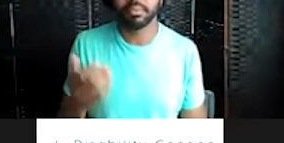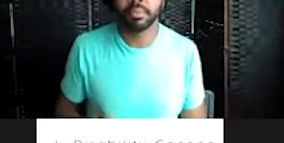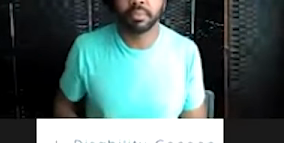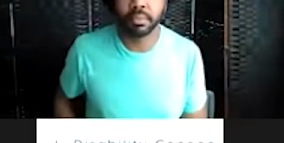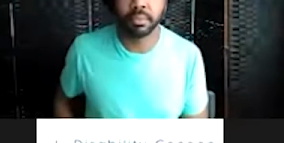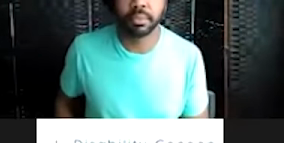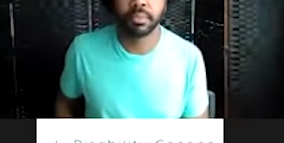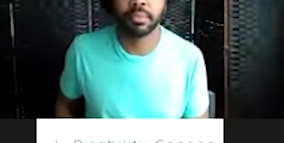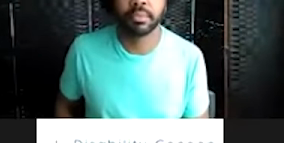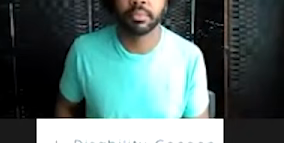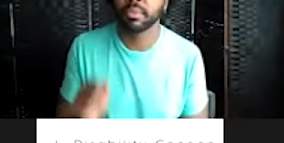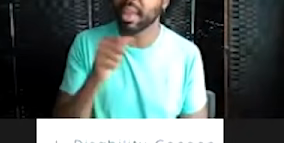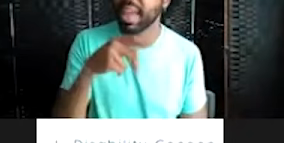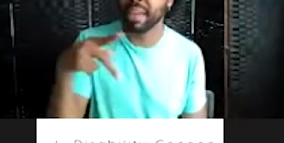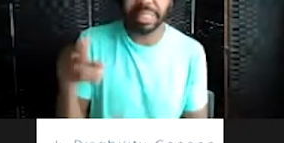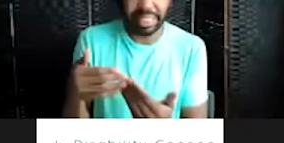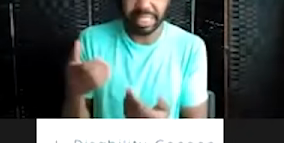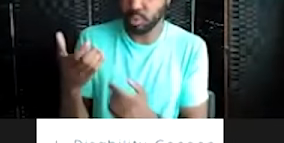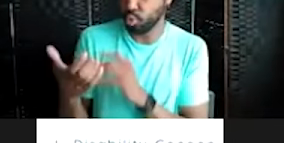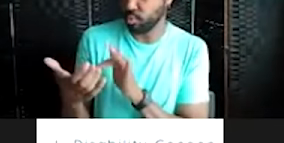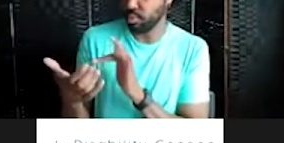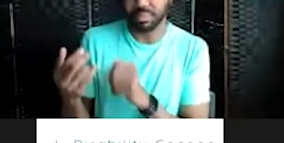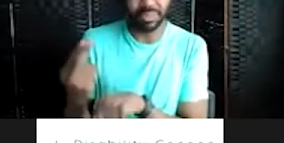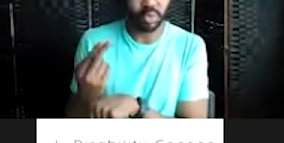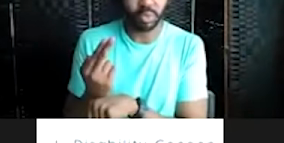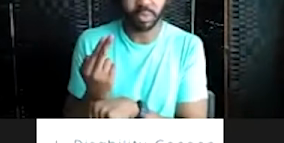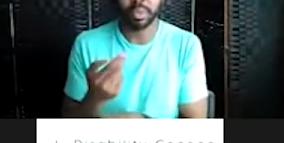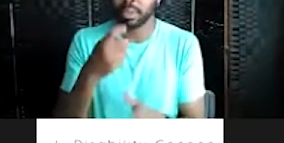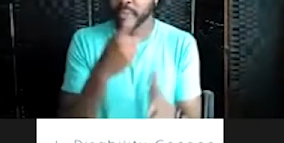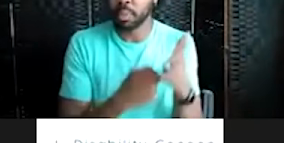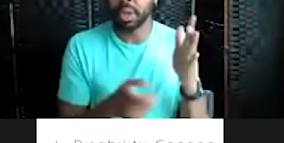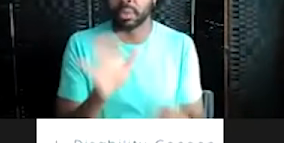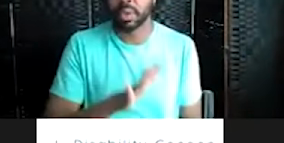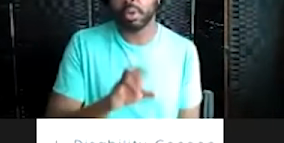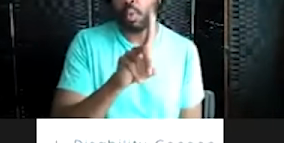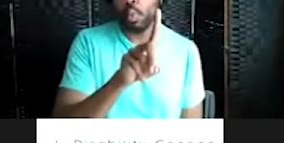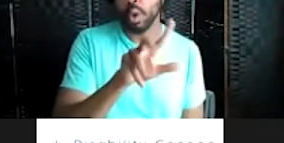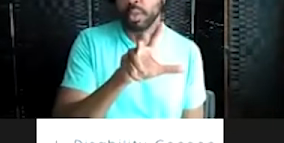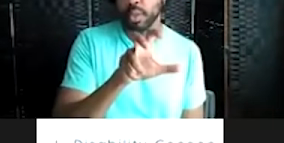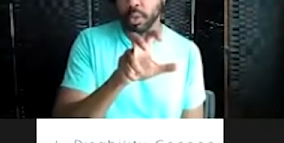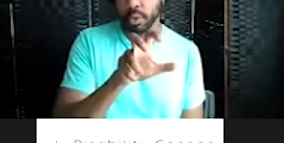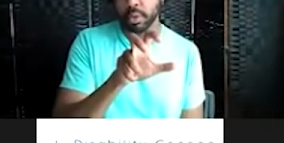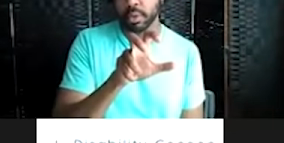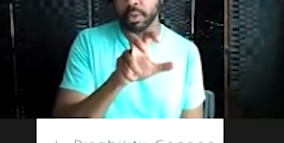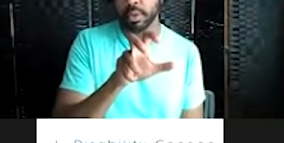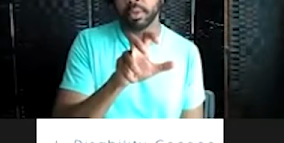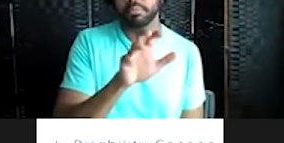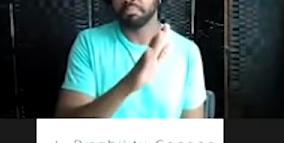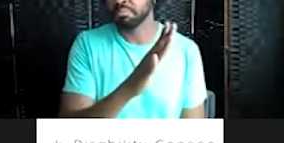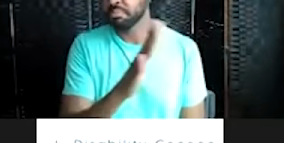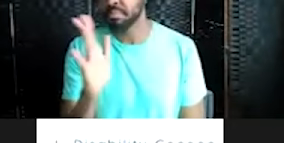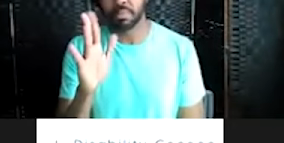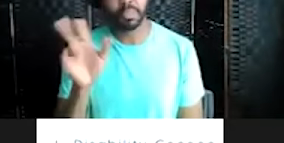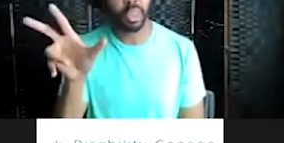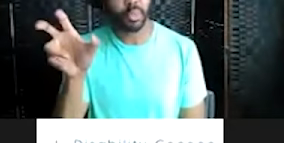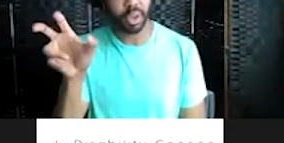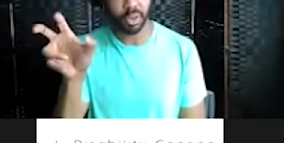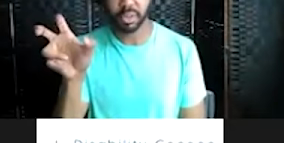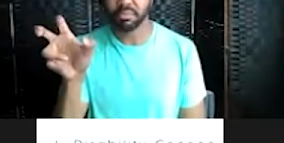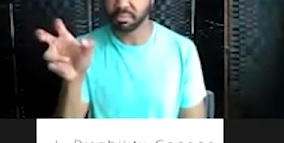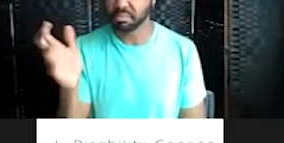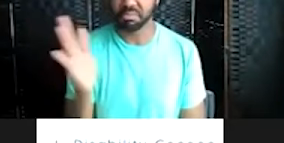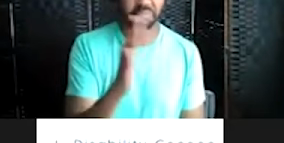can range from about $130 to I've actually seen up to $300. And really this